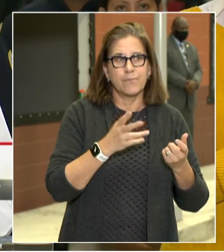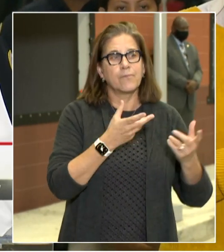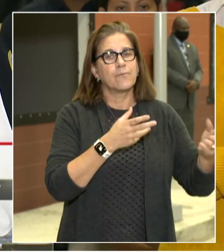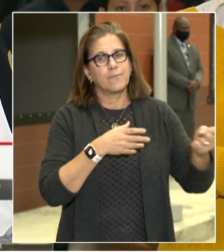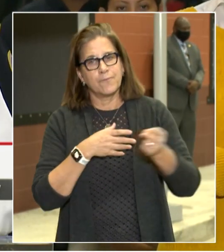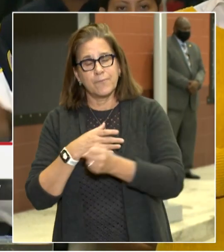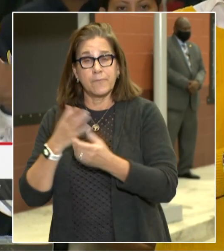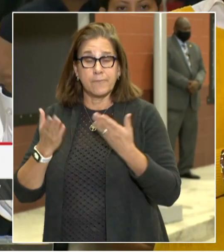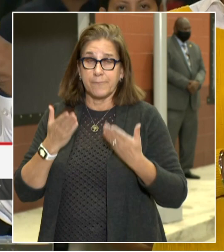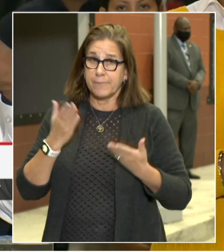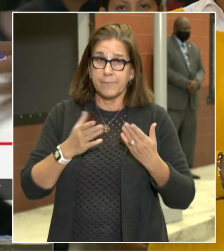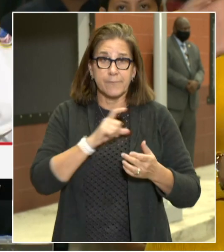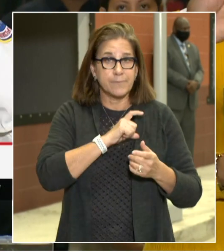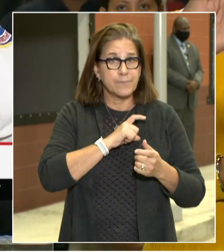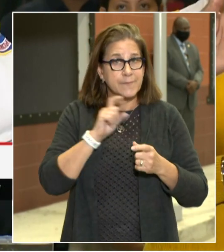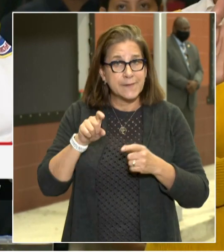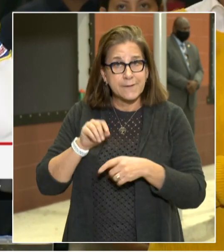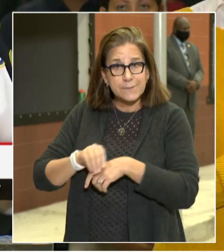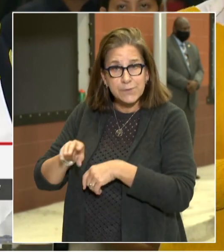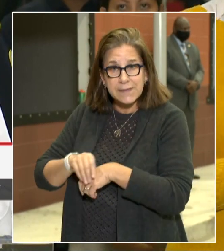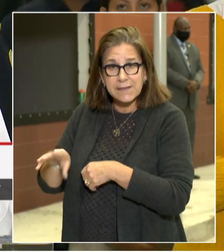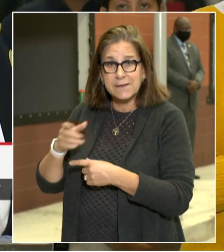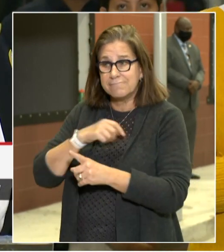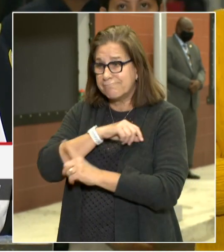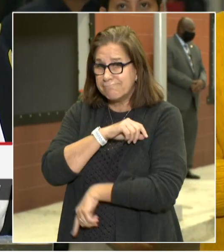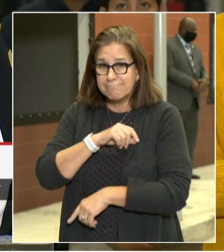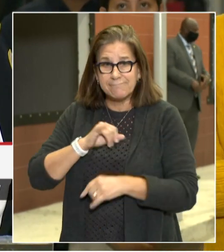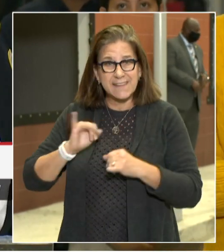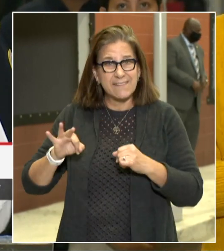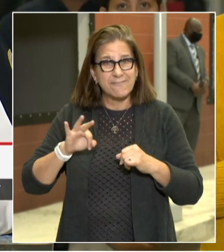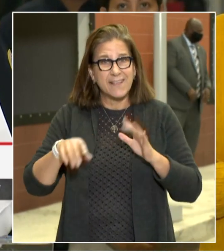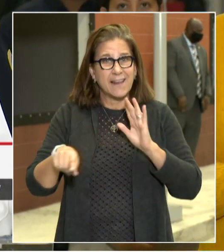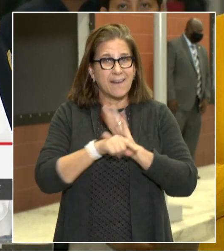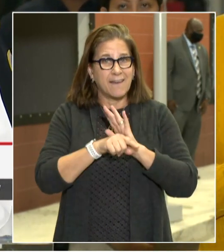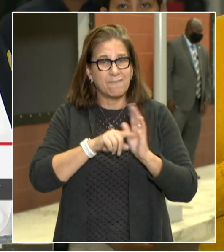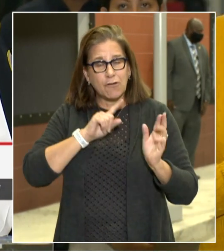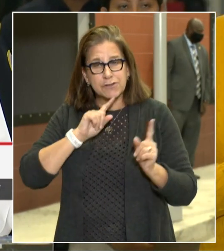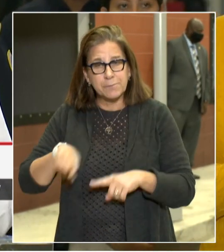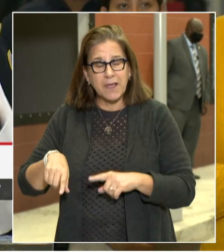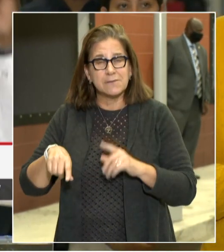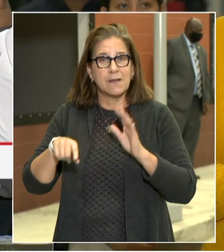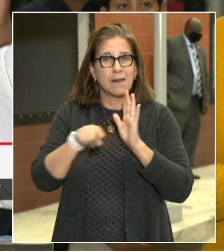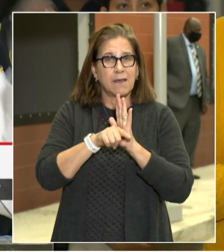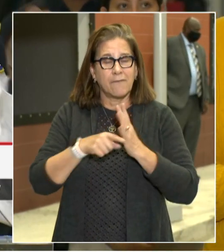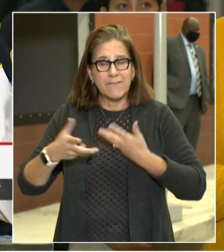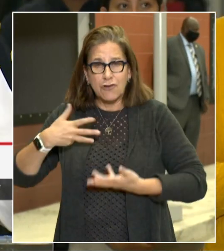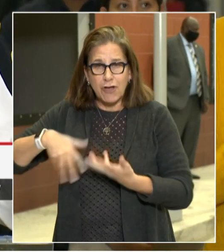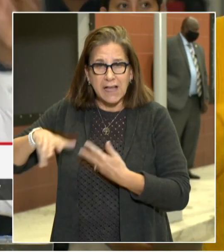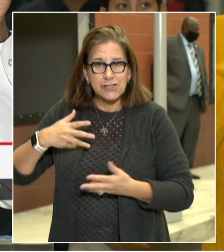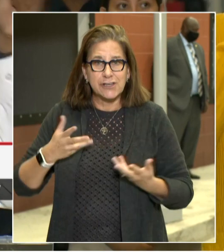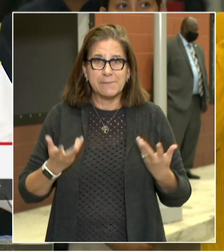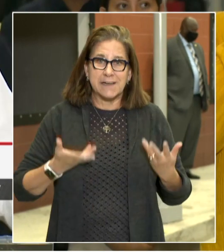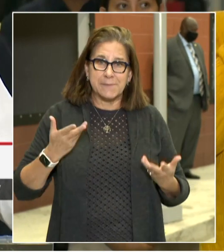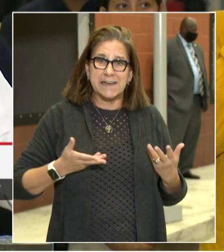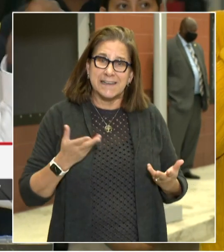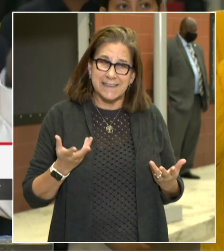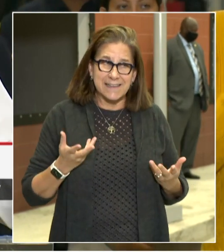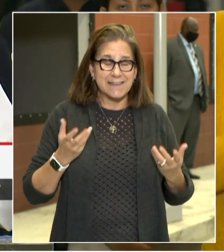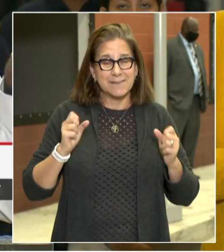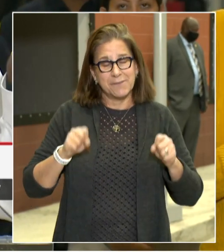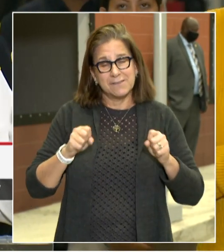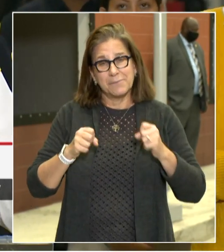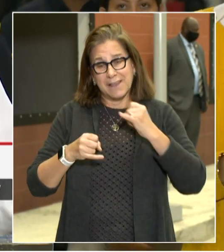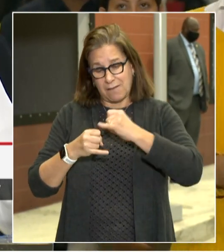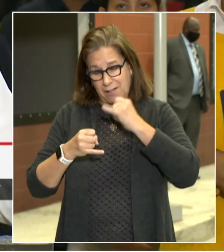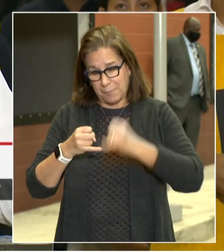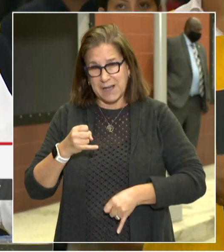It doesn't mean that that person, might not be expelled from the police department or dismissed from the police department. We want to make sure that that intervention